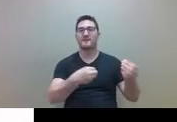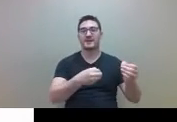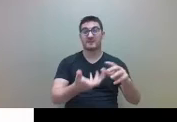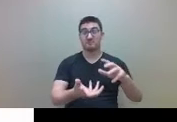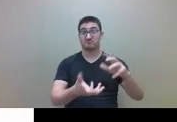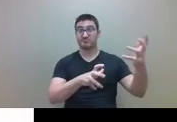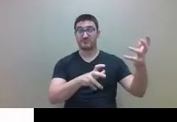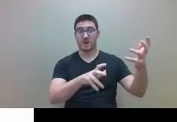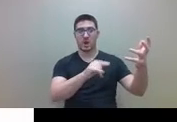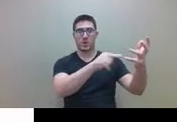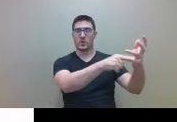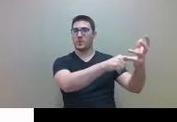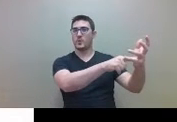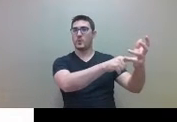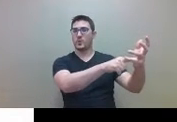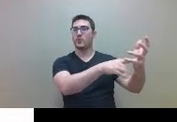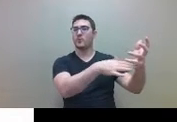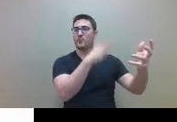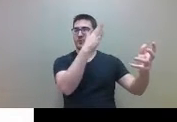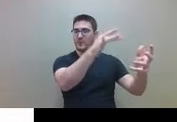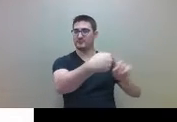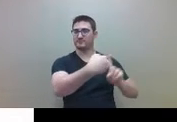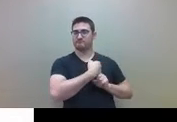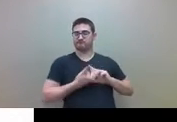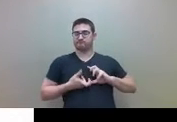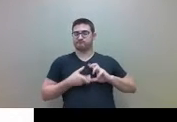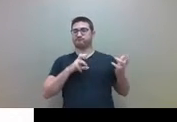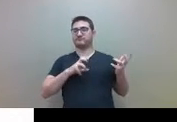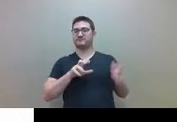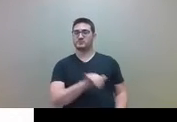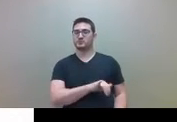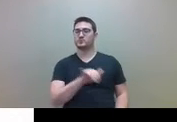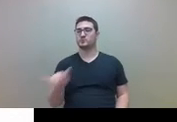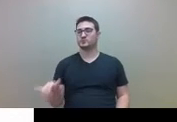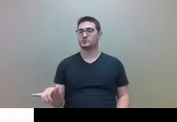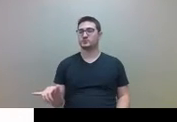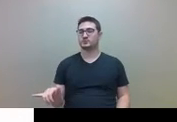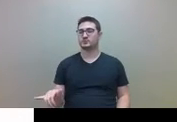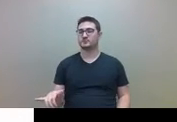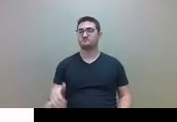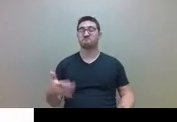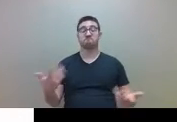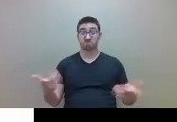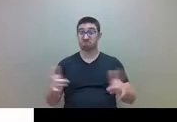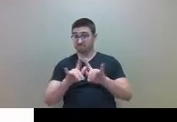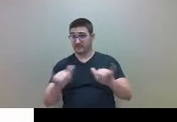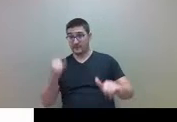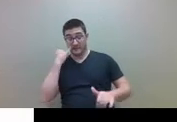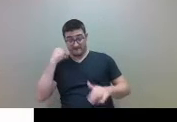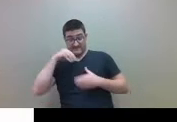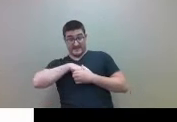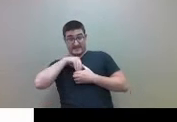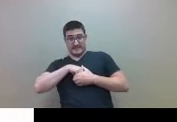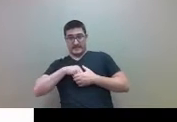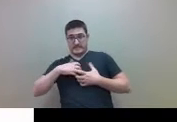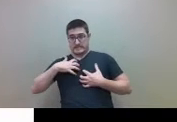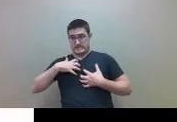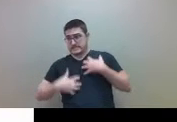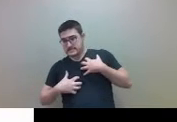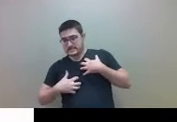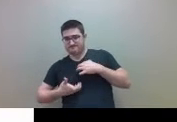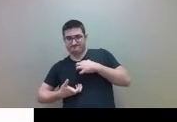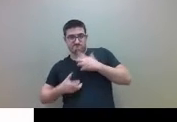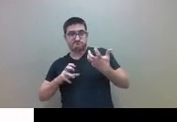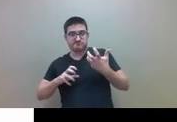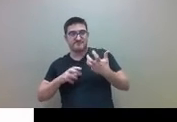internal environment. Similar, internal environment is disorganized, your external environment tends to